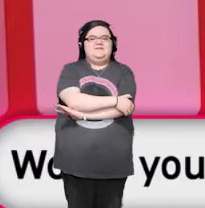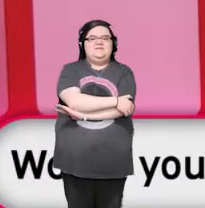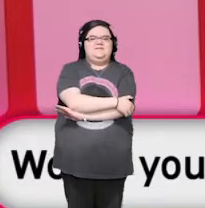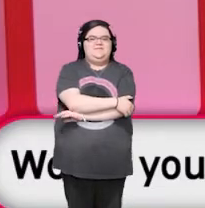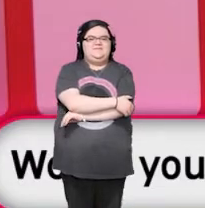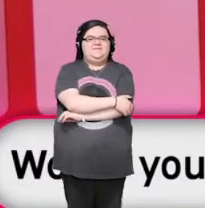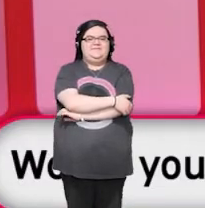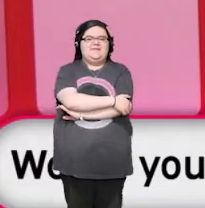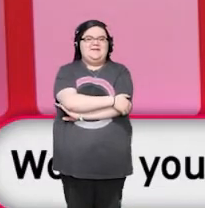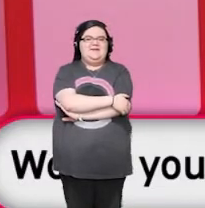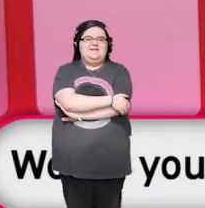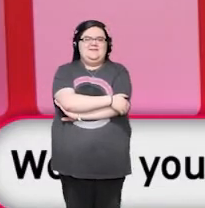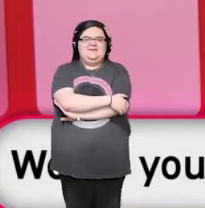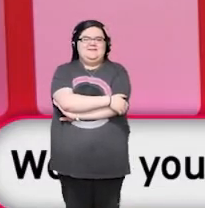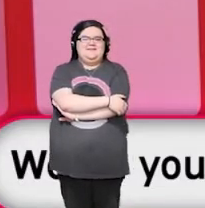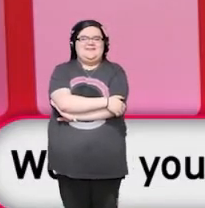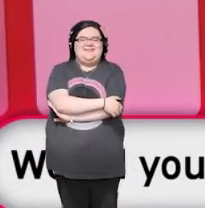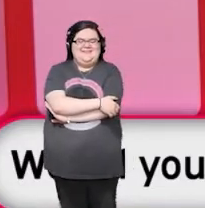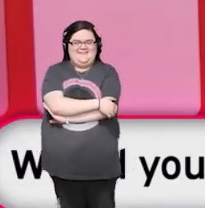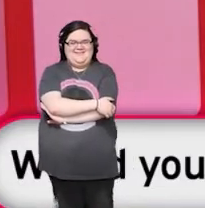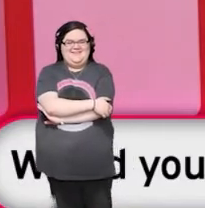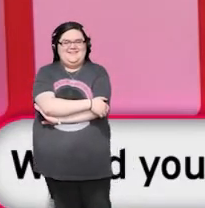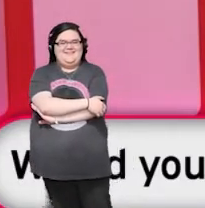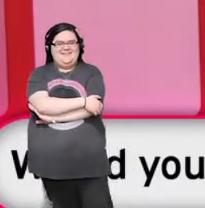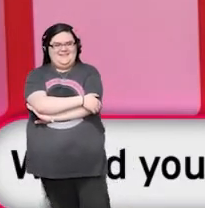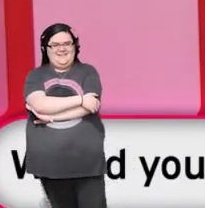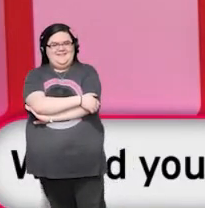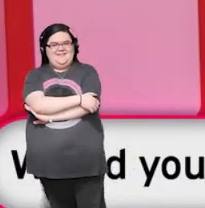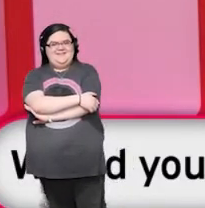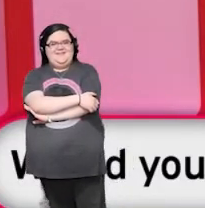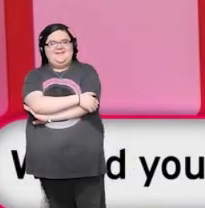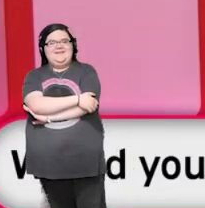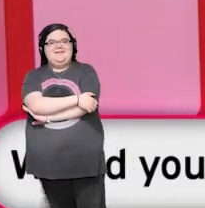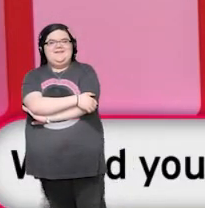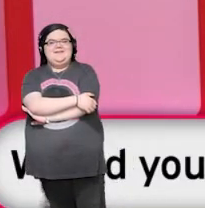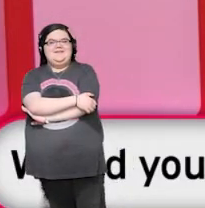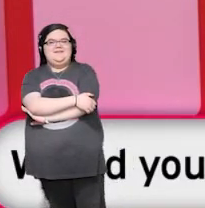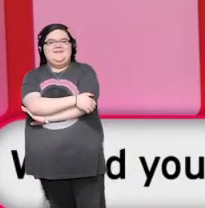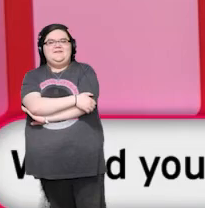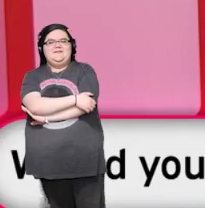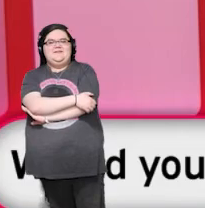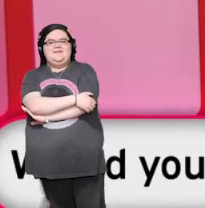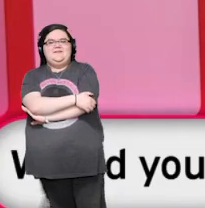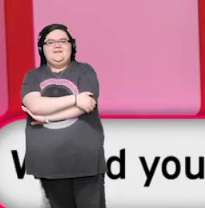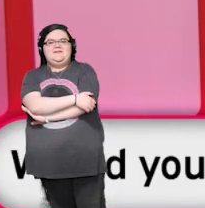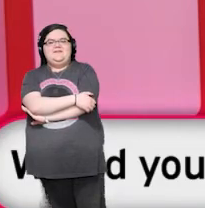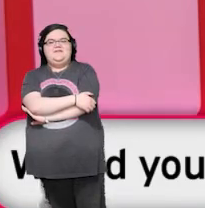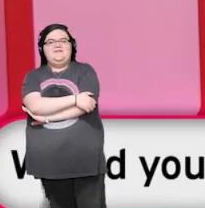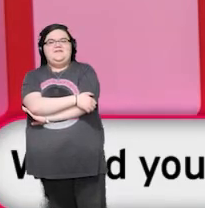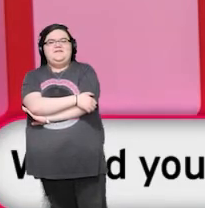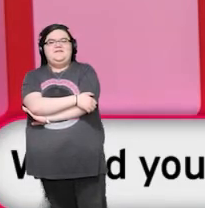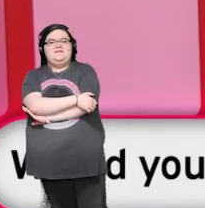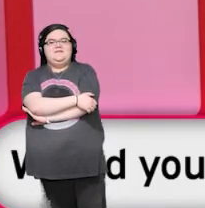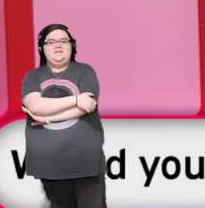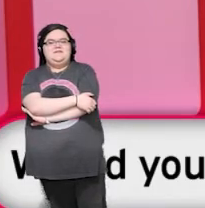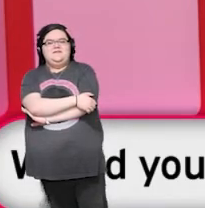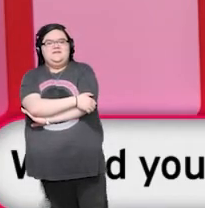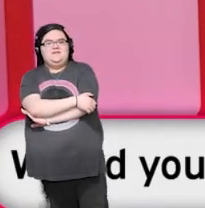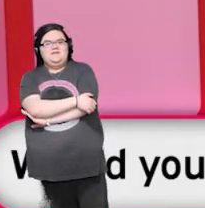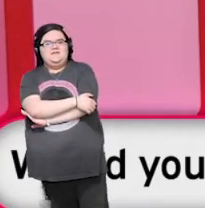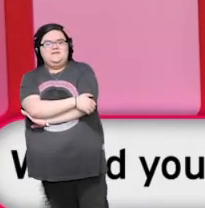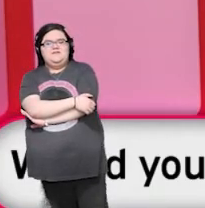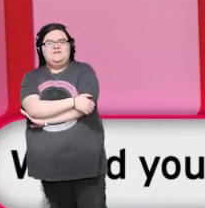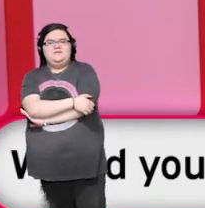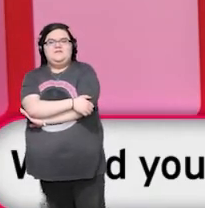my priority list. I'm putting food. For the three, above 4 days sex. I lost food is quite very depressing. I feel like your life. Bro, is you kind ate of like... a bit of bread with fucking mustard on it. No, but I had